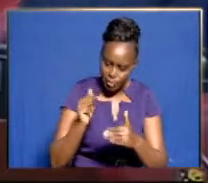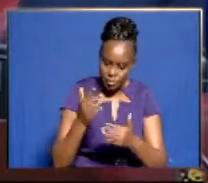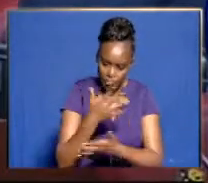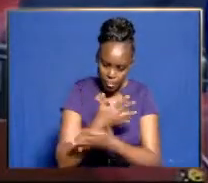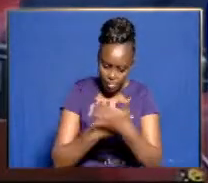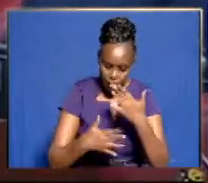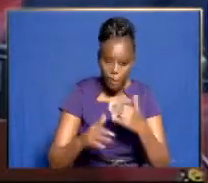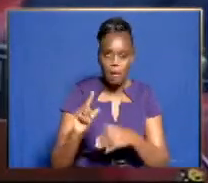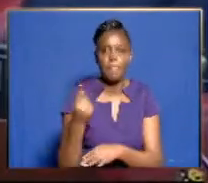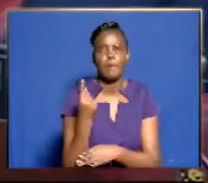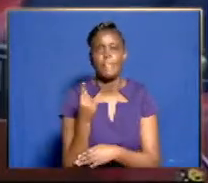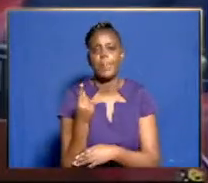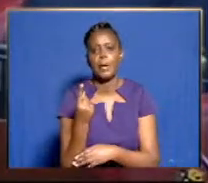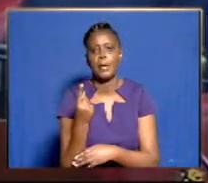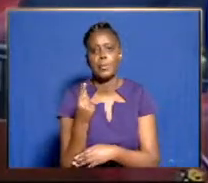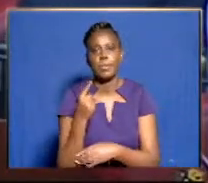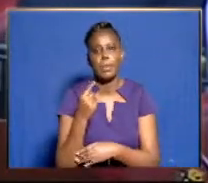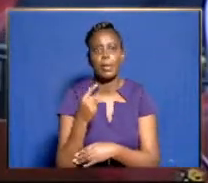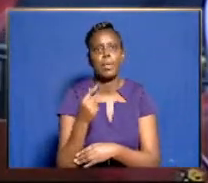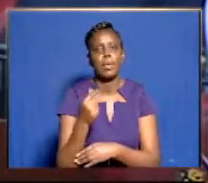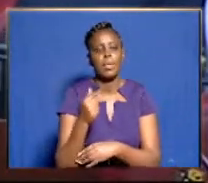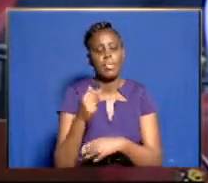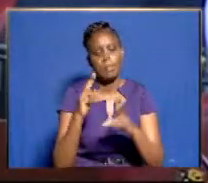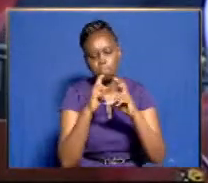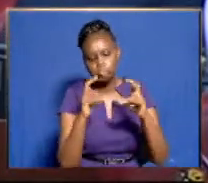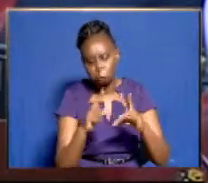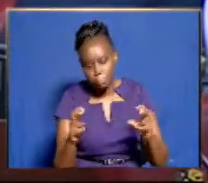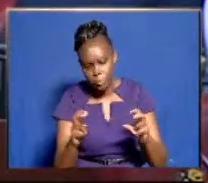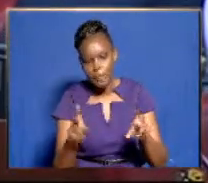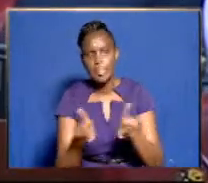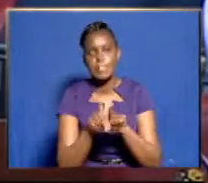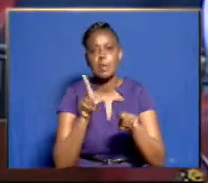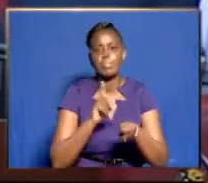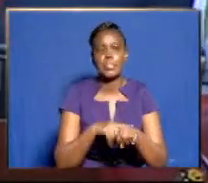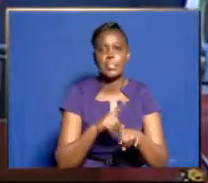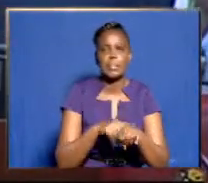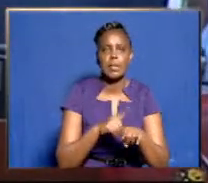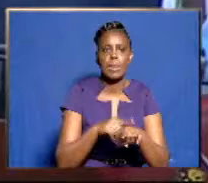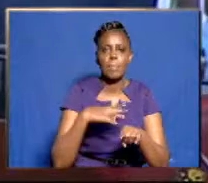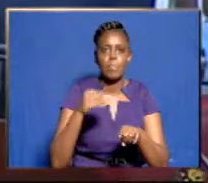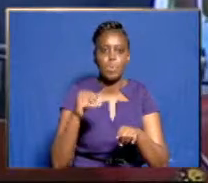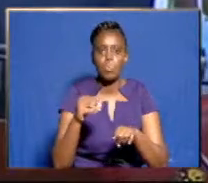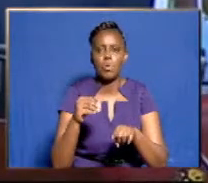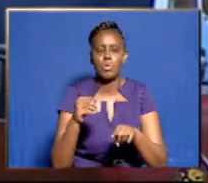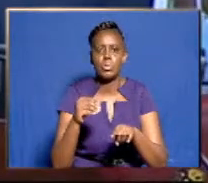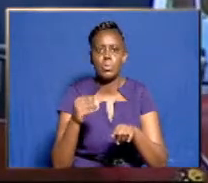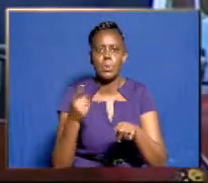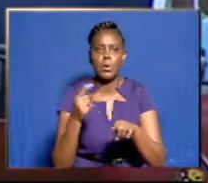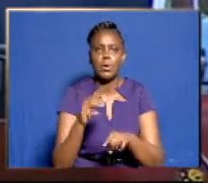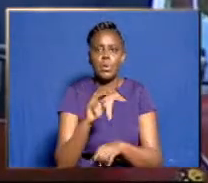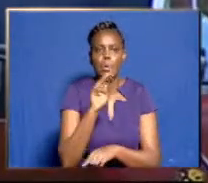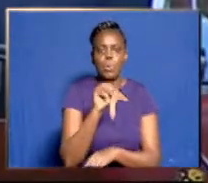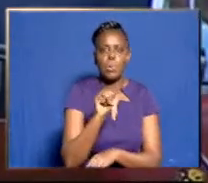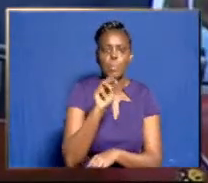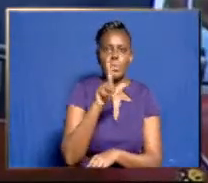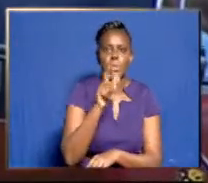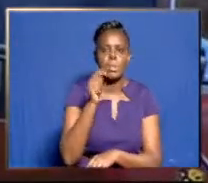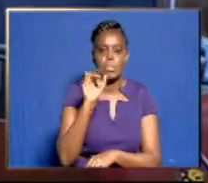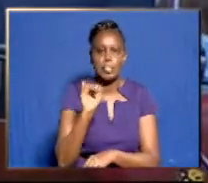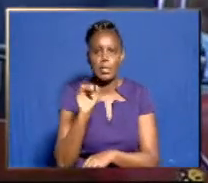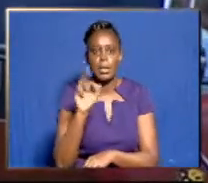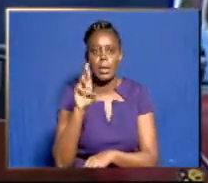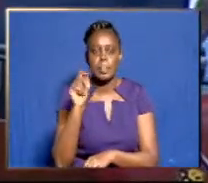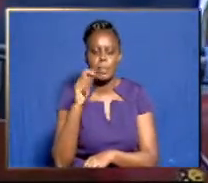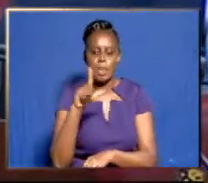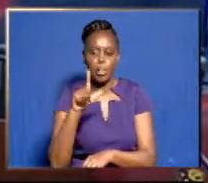renegotiated, externalized where we can, and also we go the multilateral, the